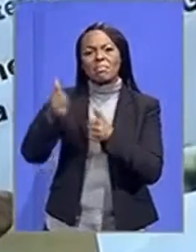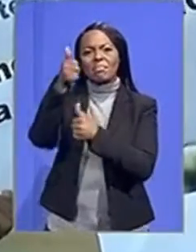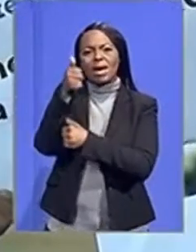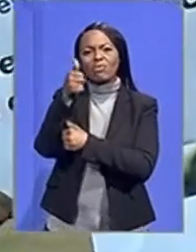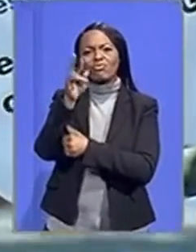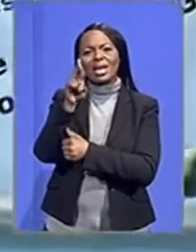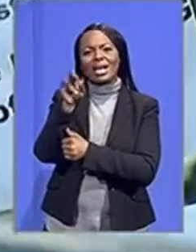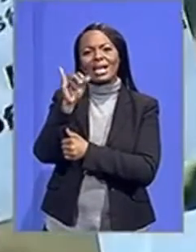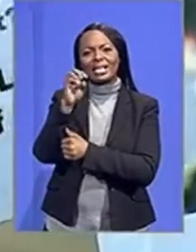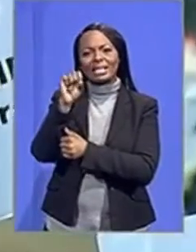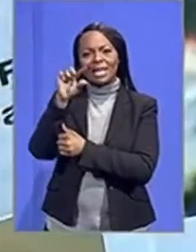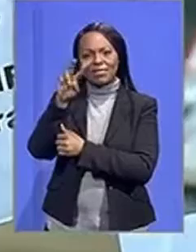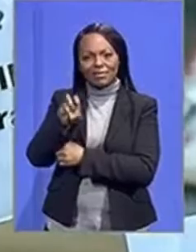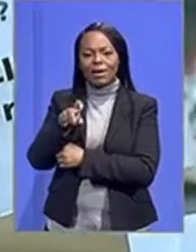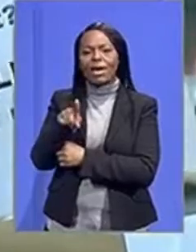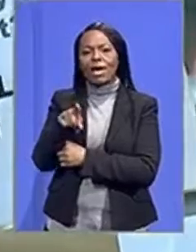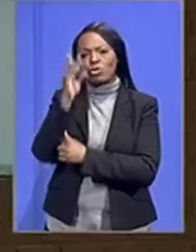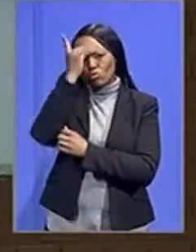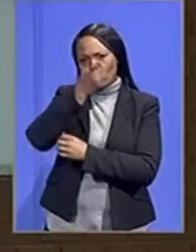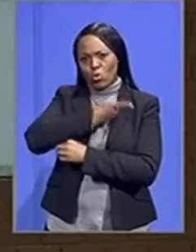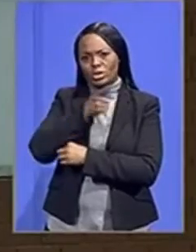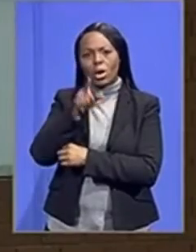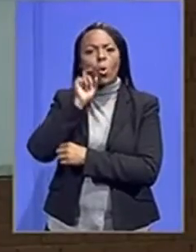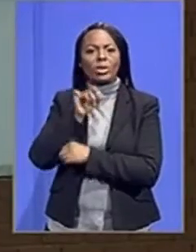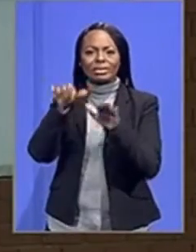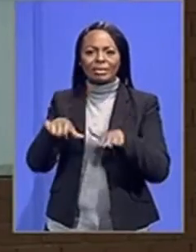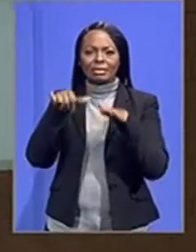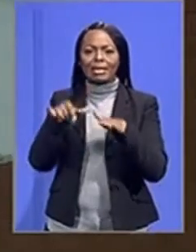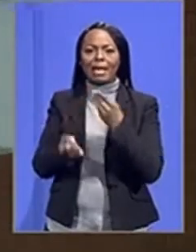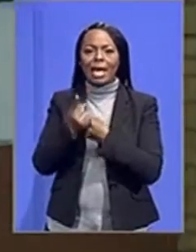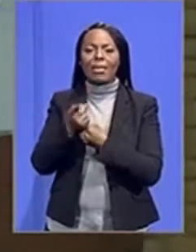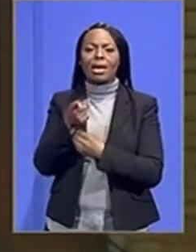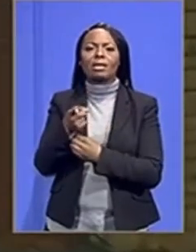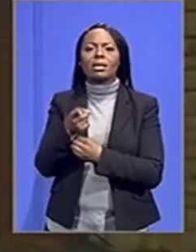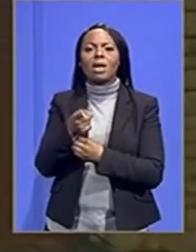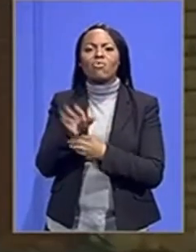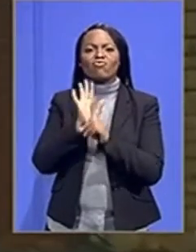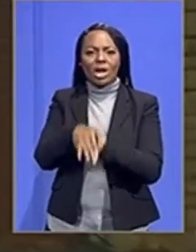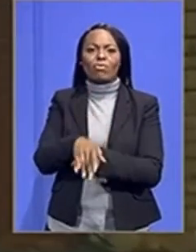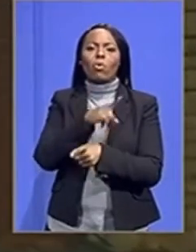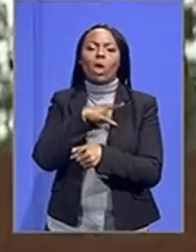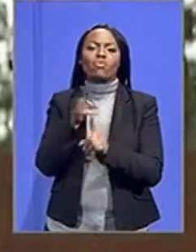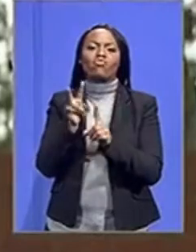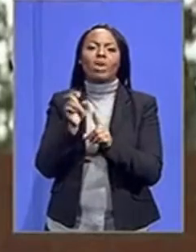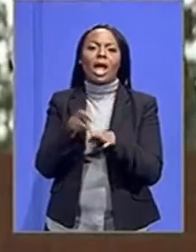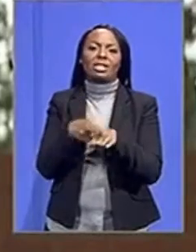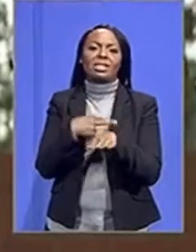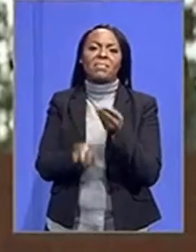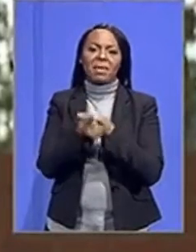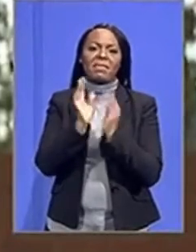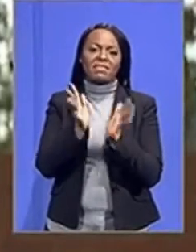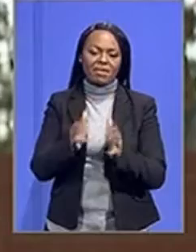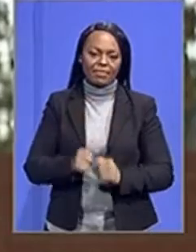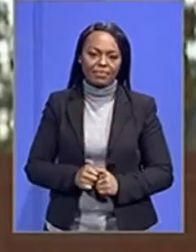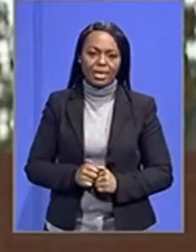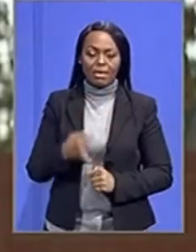Borwa yeo morodi wa gagwe wa mengwaga e 16 ebile go motšwasehlabelo wa semorafe sekolong se. I am here